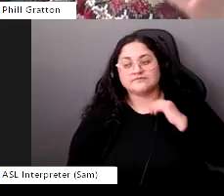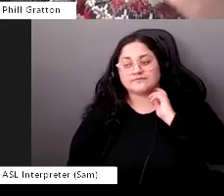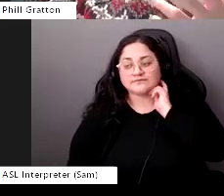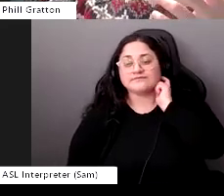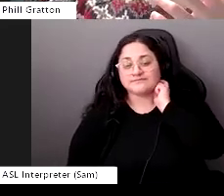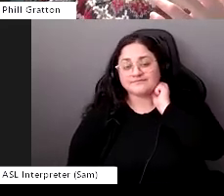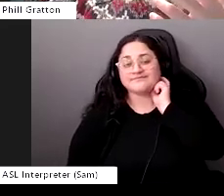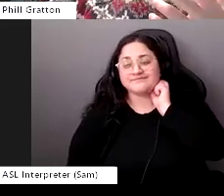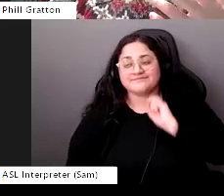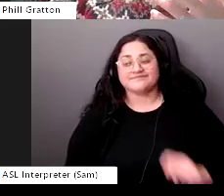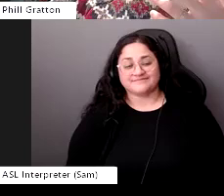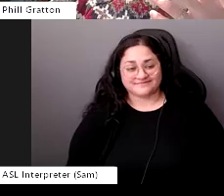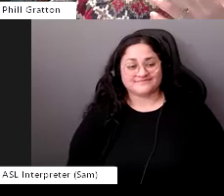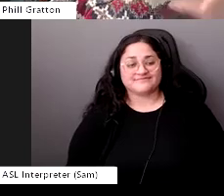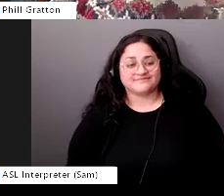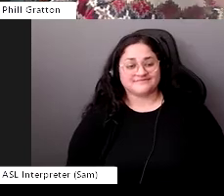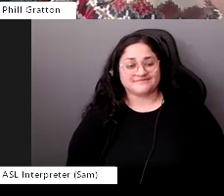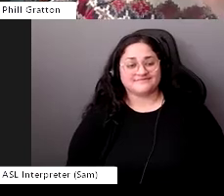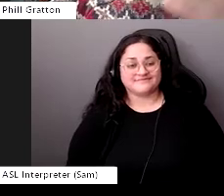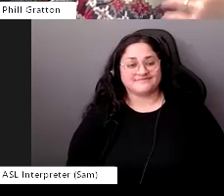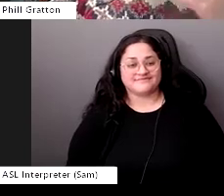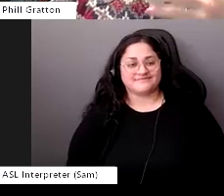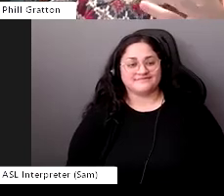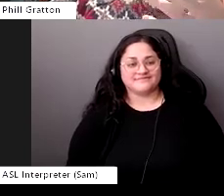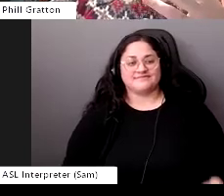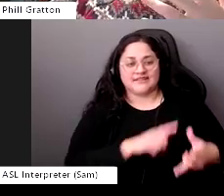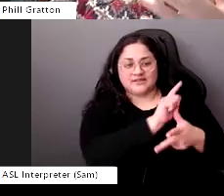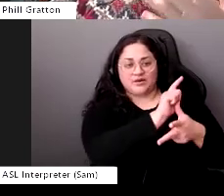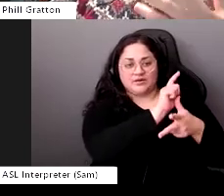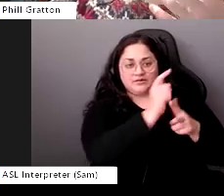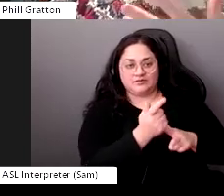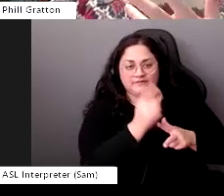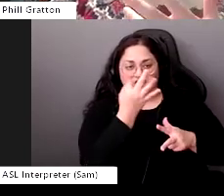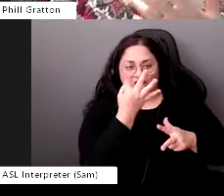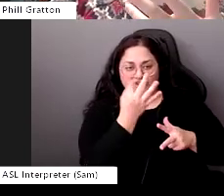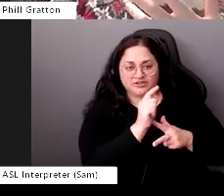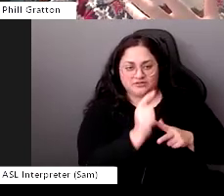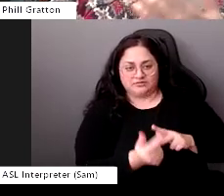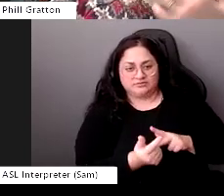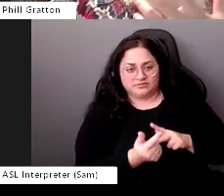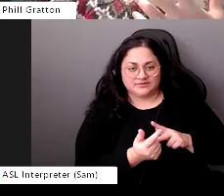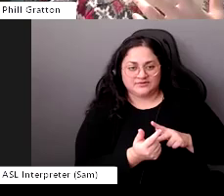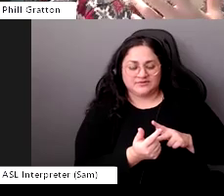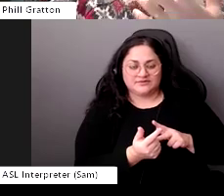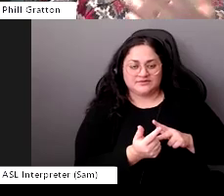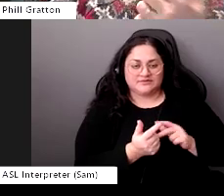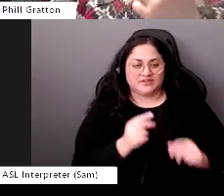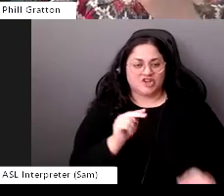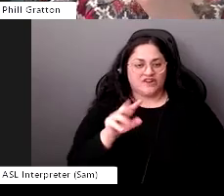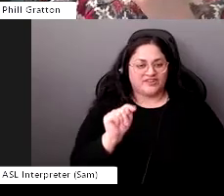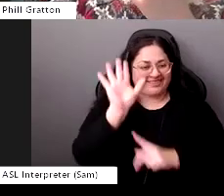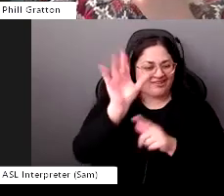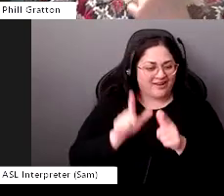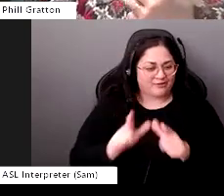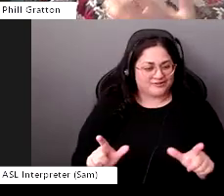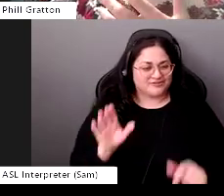So in addition to translating it to the message itself, it also does the writing as well too. So you can see that the writing that's